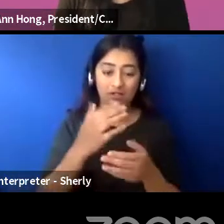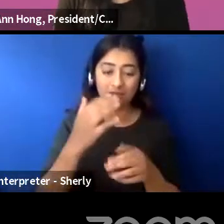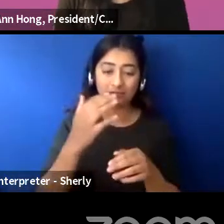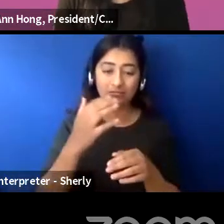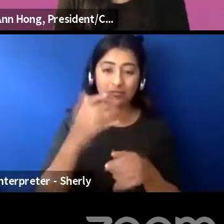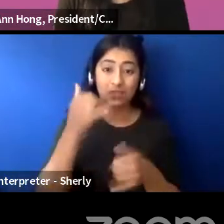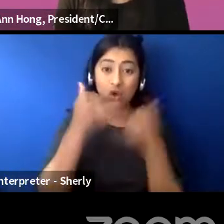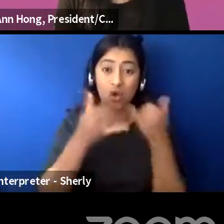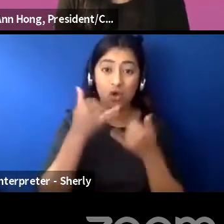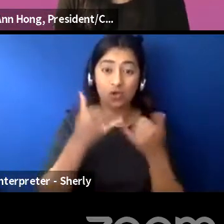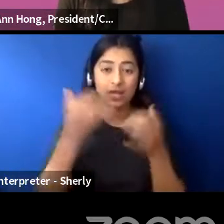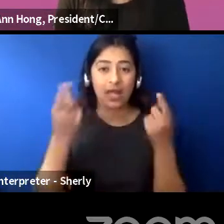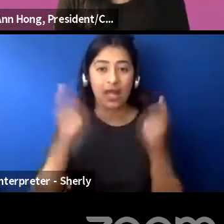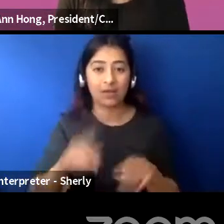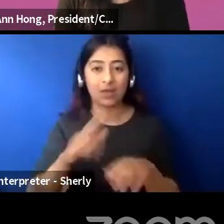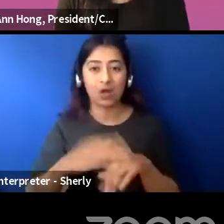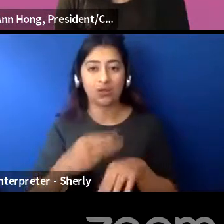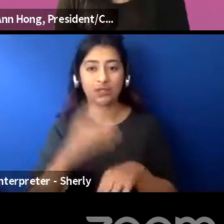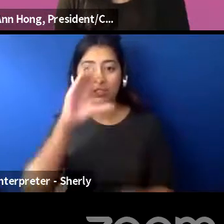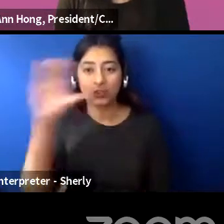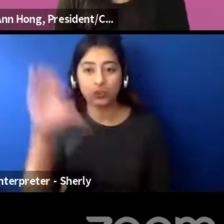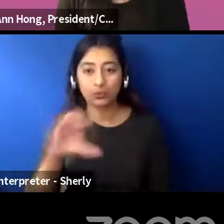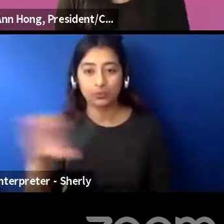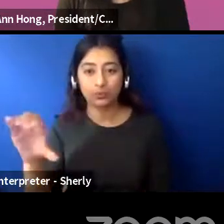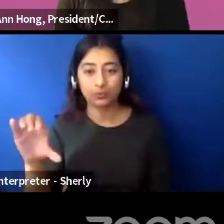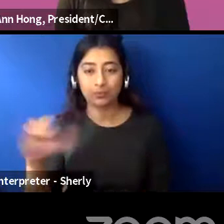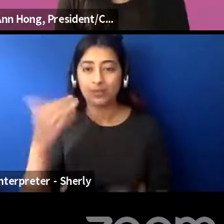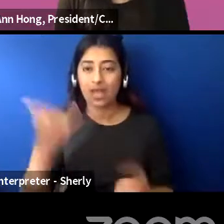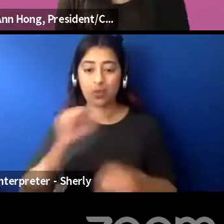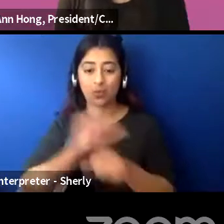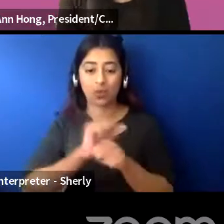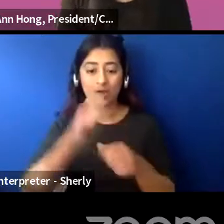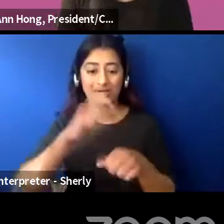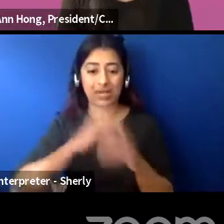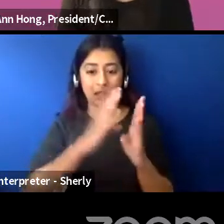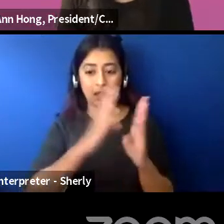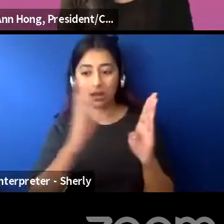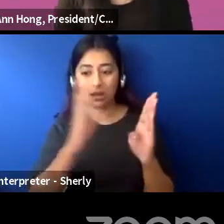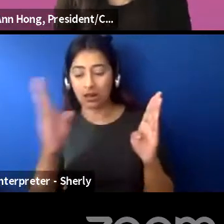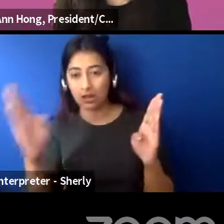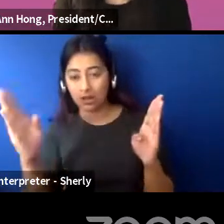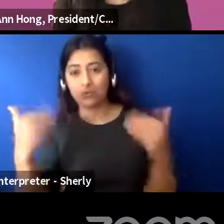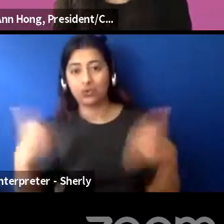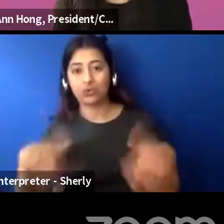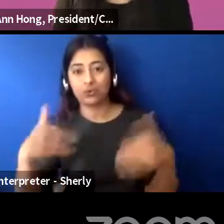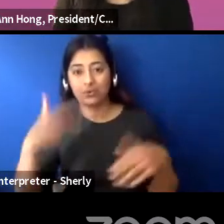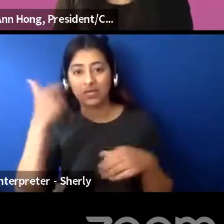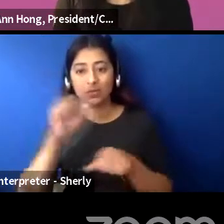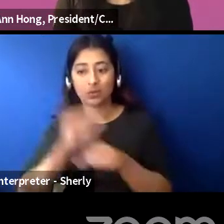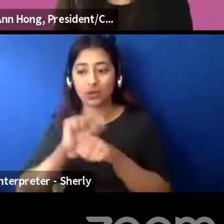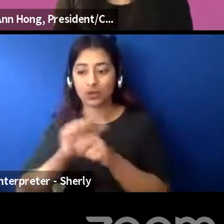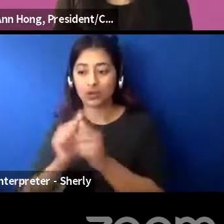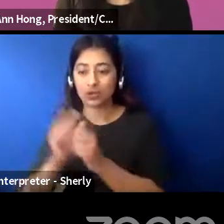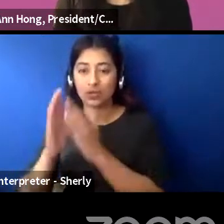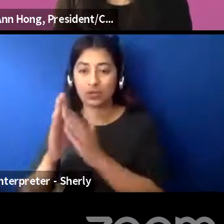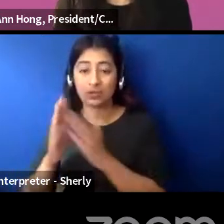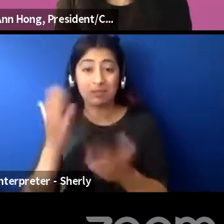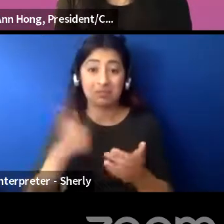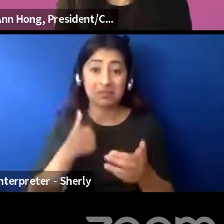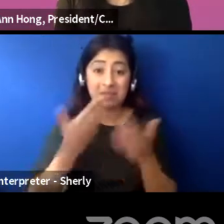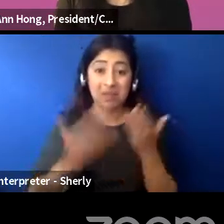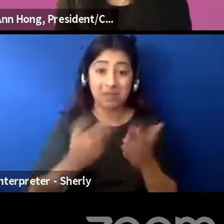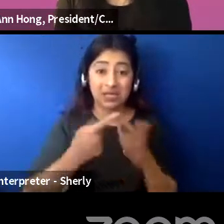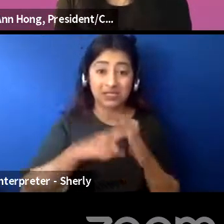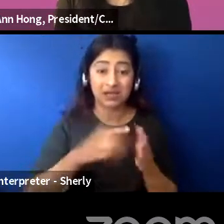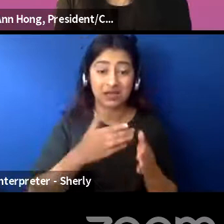seem so much longer because we're really trying to support the communities that we serve. So I might start at 6 a.m. and my